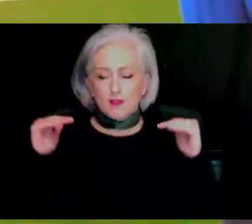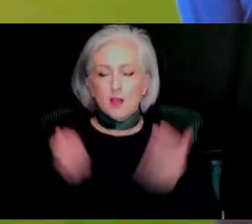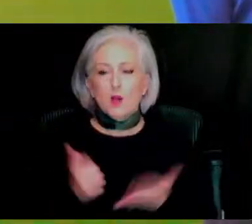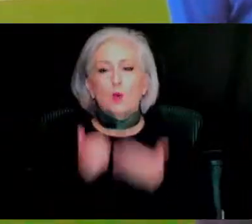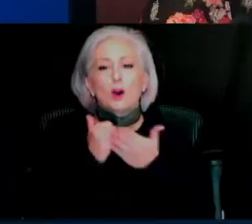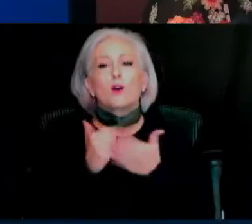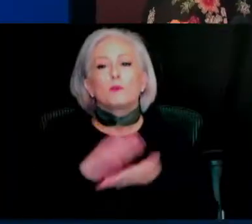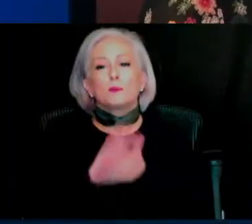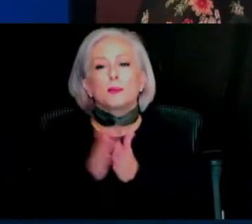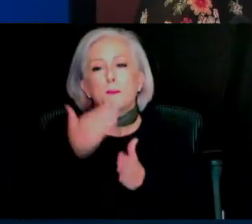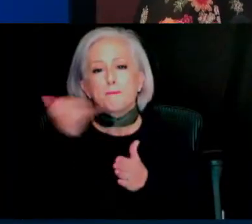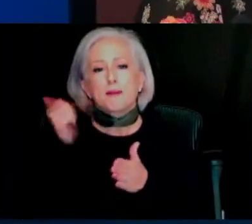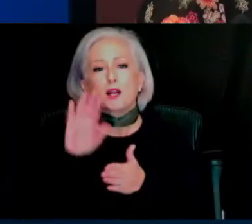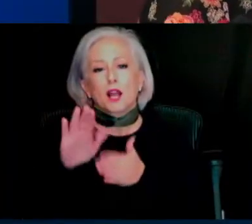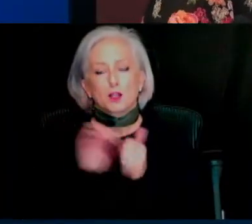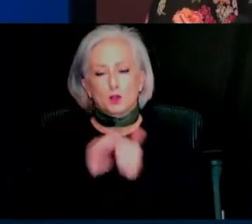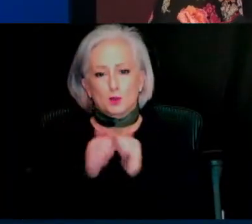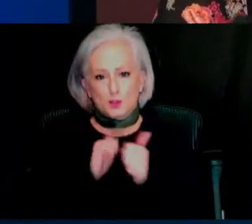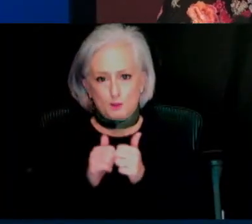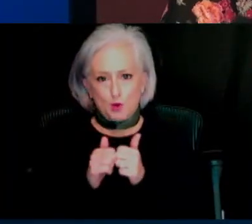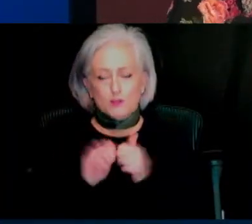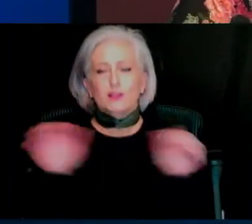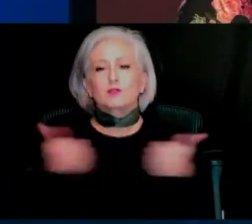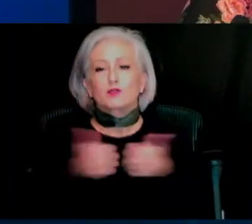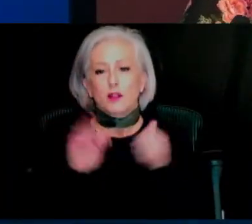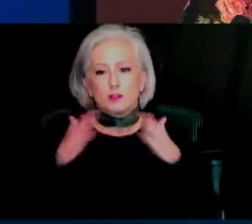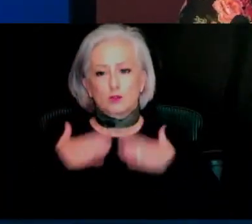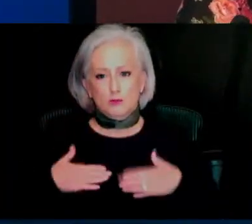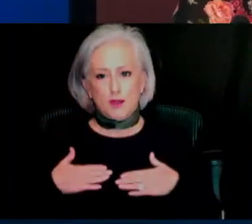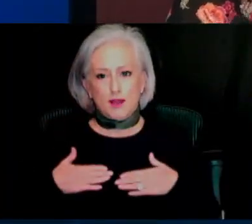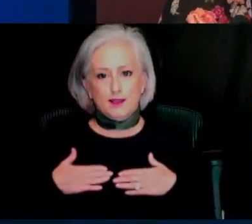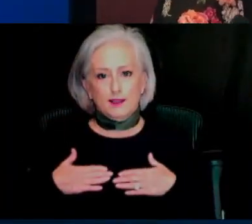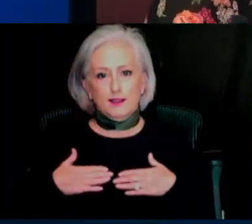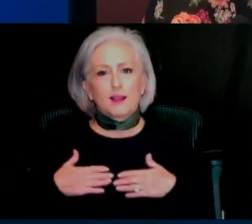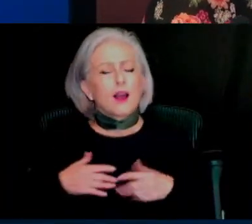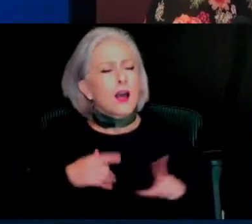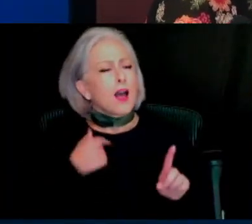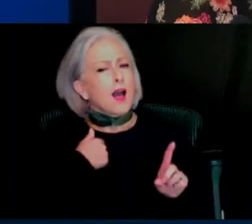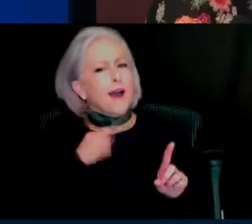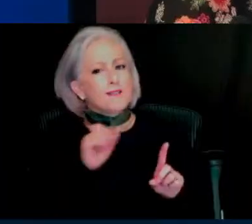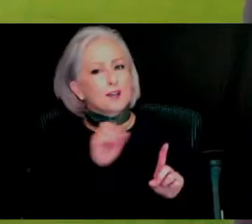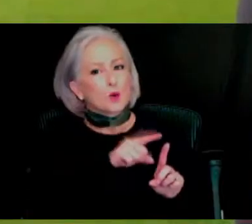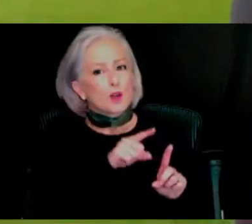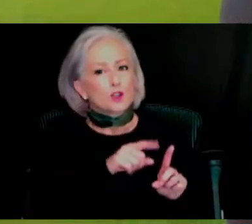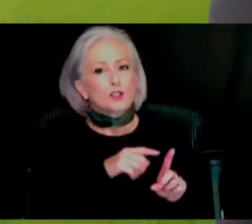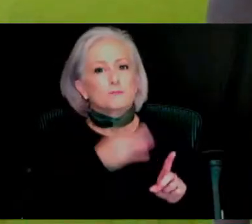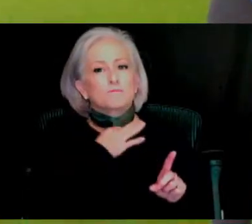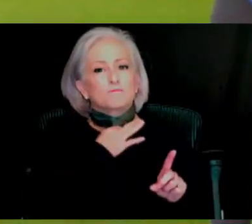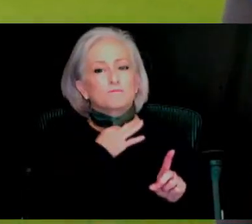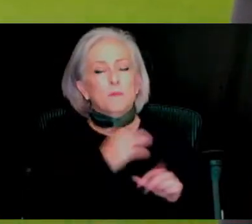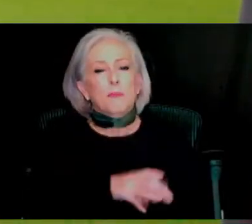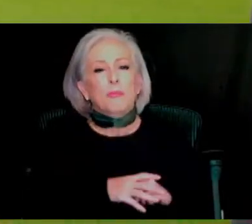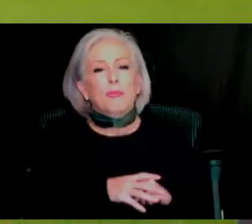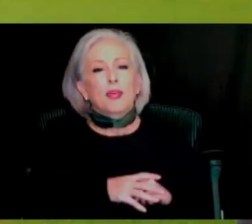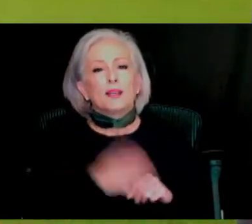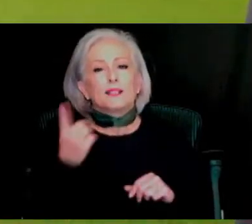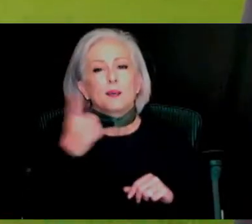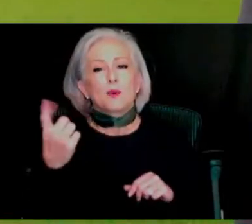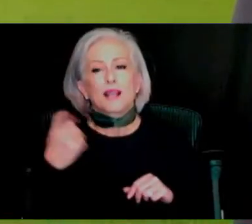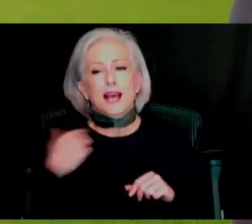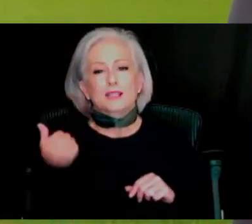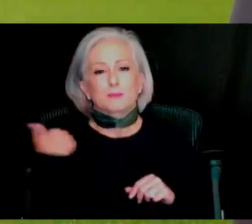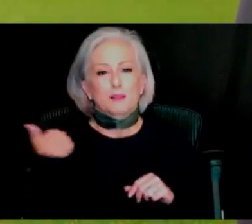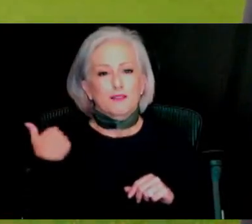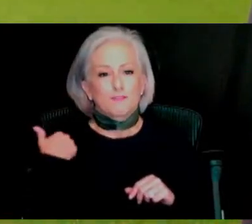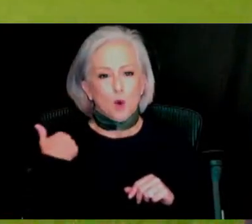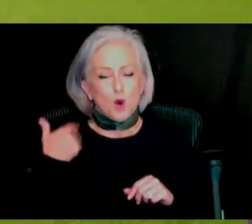Great questions. Do you see All a lot right. of injuries? Oh, I have a question I was actually curious about that someone had asked me before, knowing that we